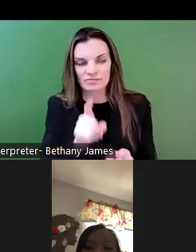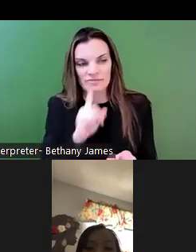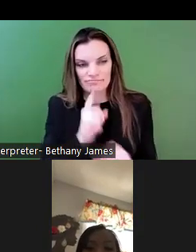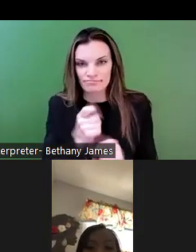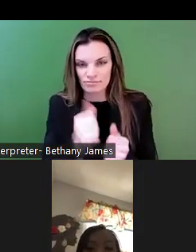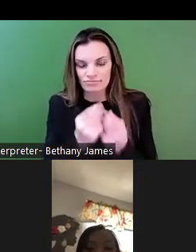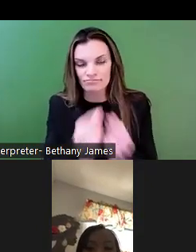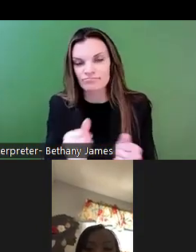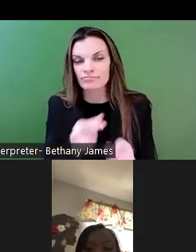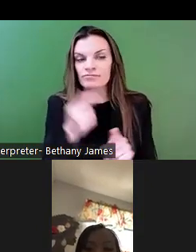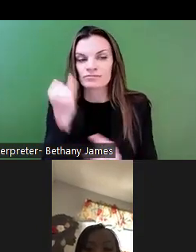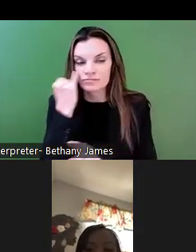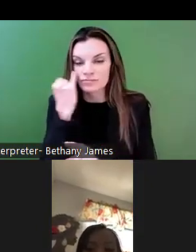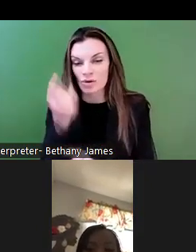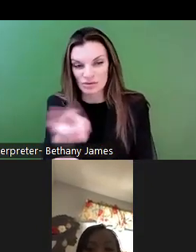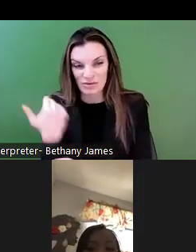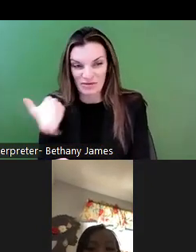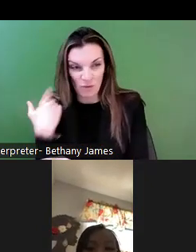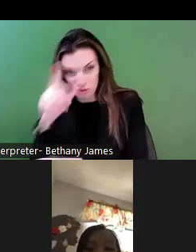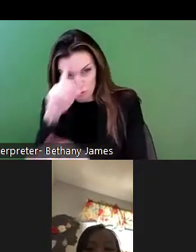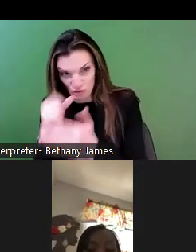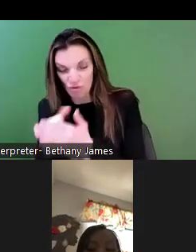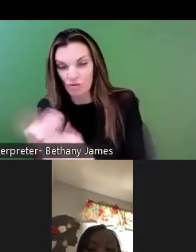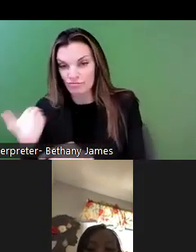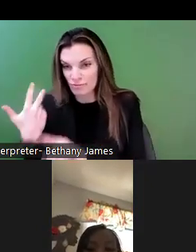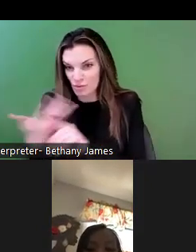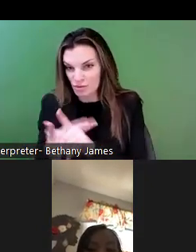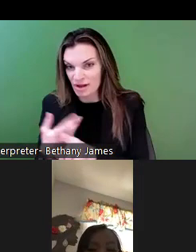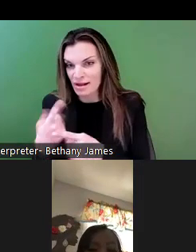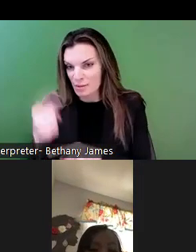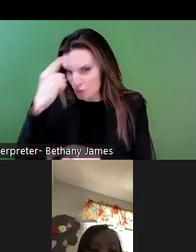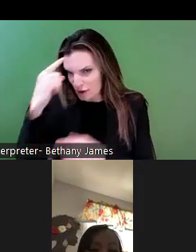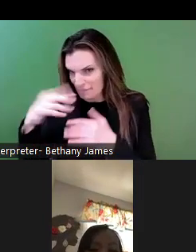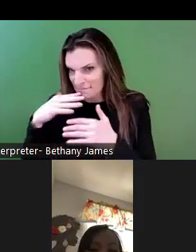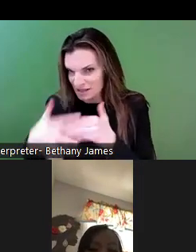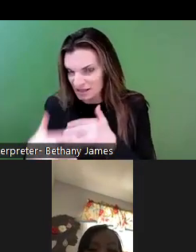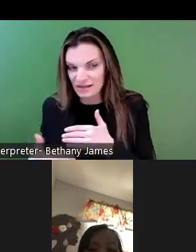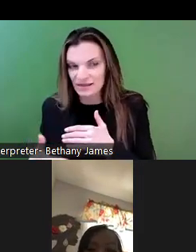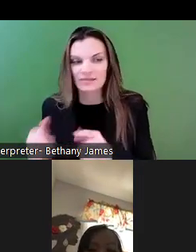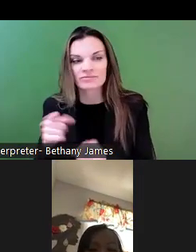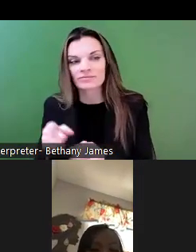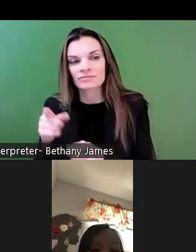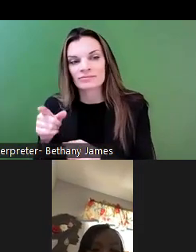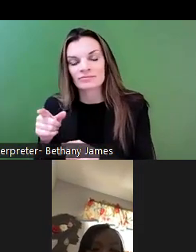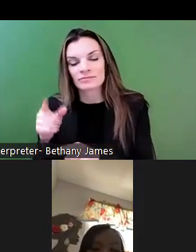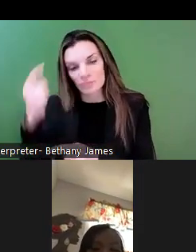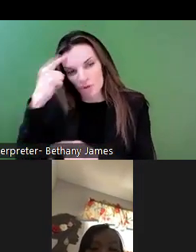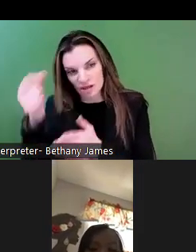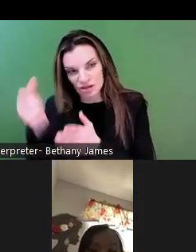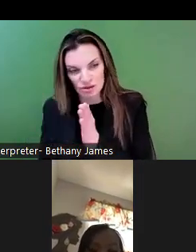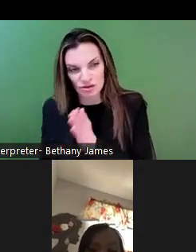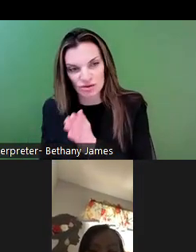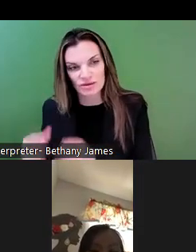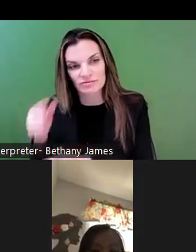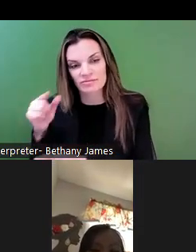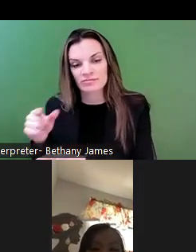within 3 months, if you have a brain bleed, if you had major surgery within 14 days, GI surgery, if you had a heart